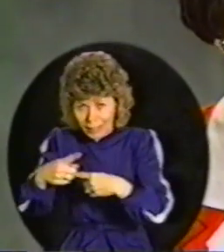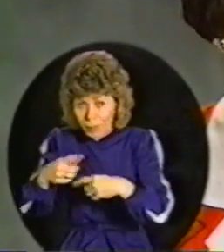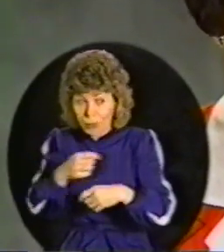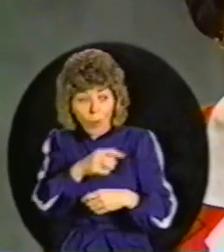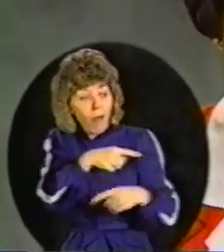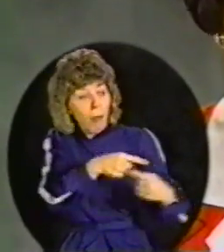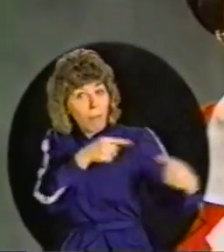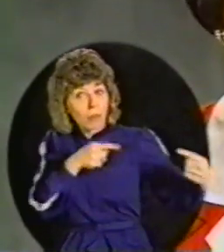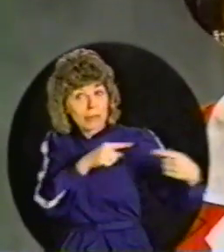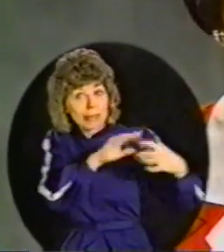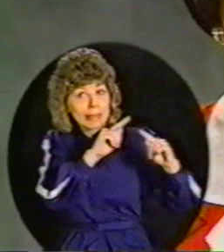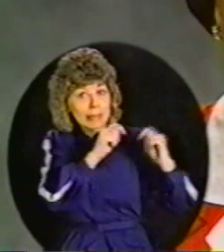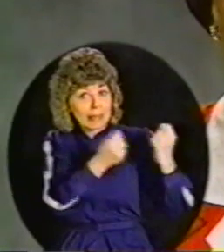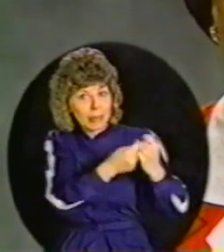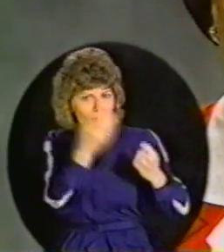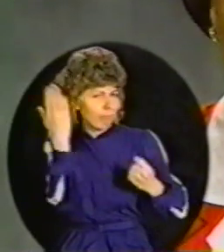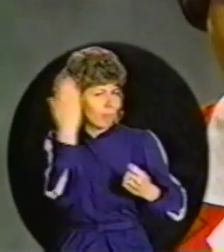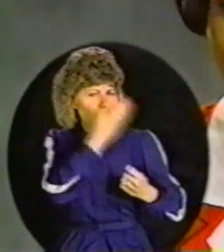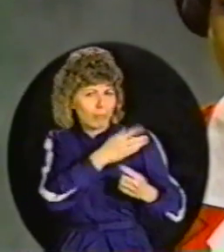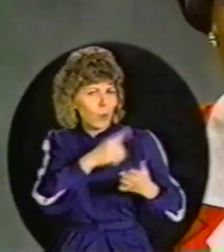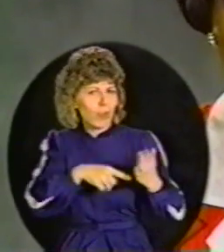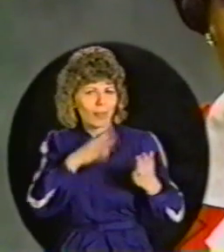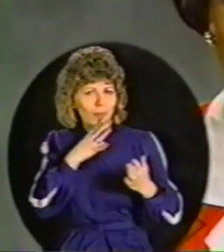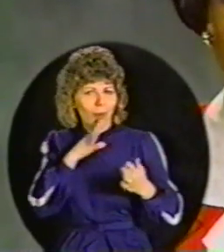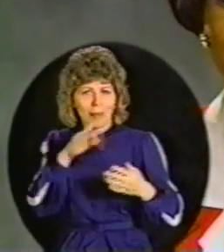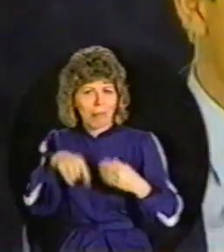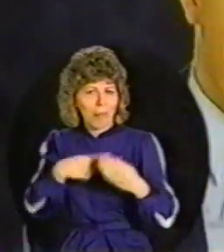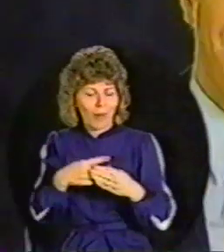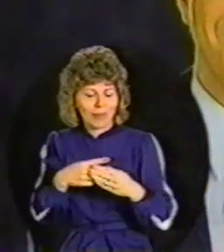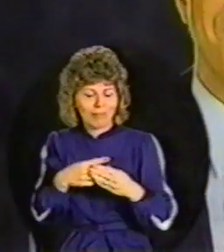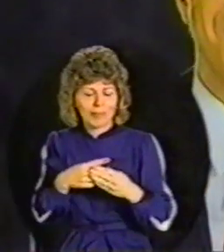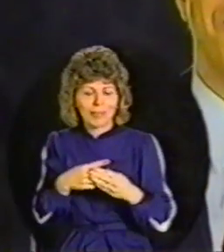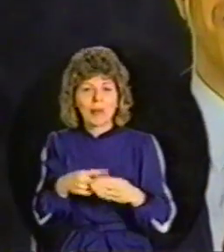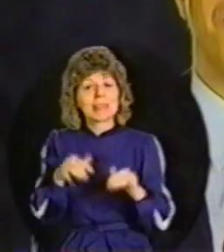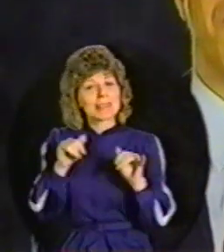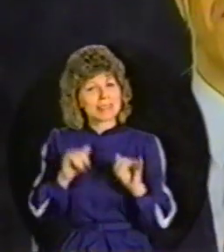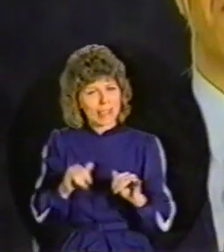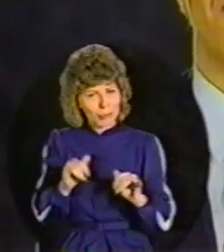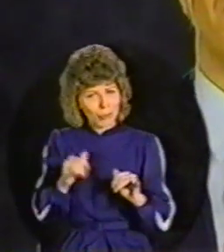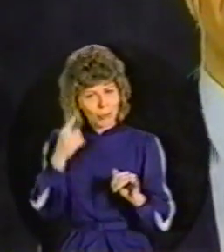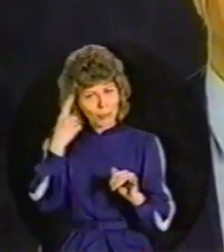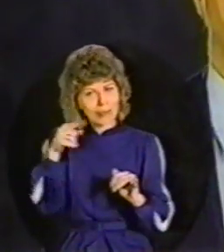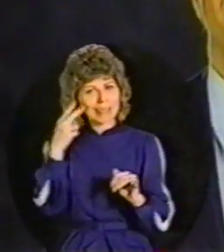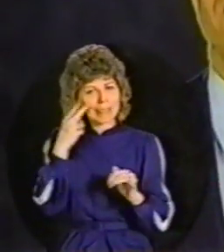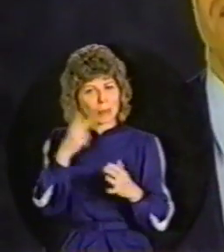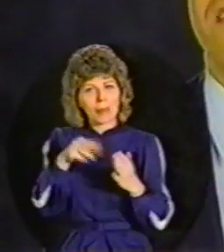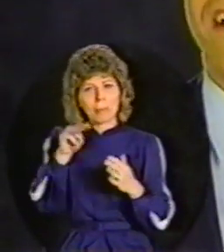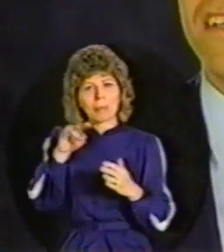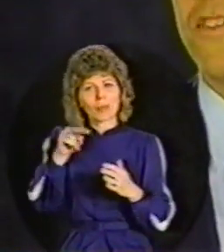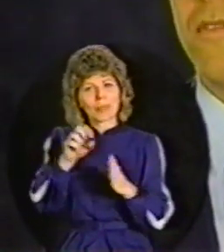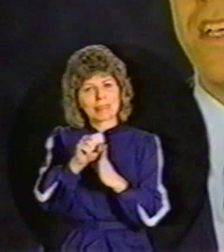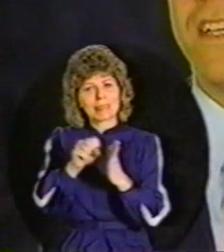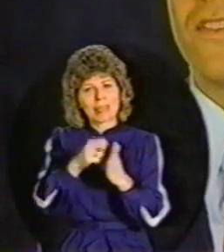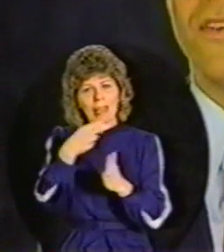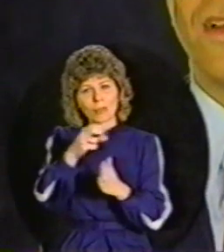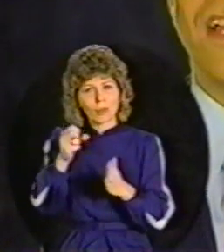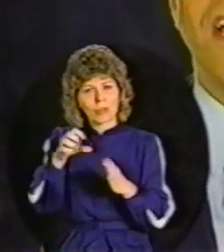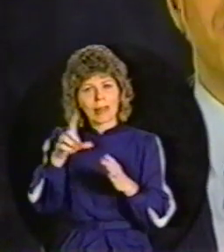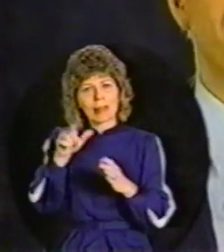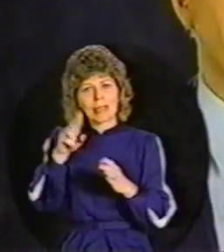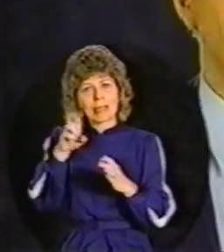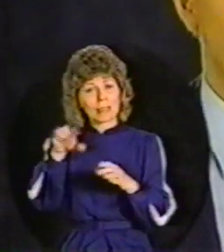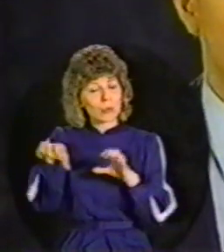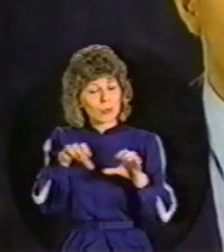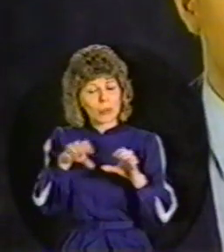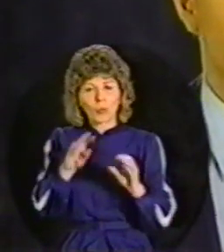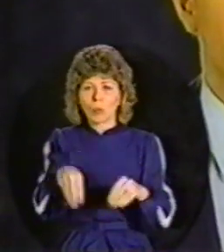sign language and keep the opposing team from knowing what play would be used. And stay tuned. When we return, we'll see what the Minnesota State High School League is doing